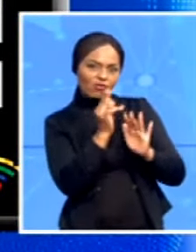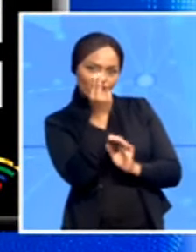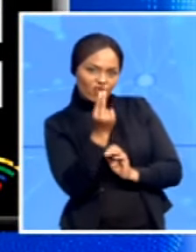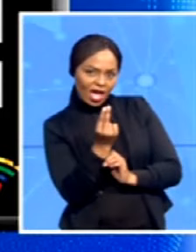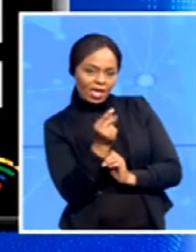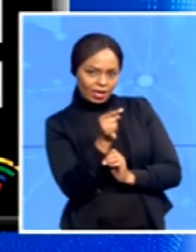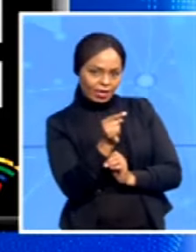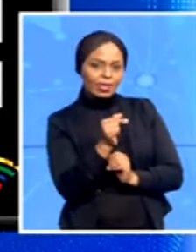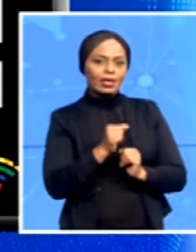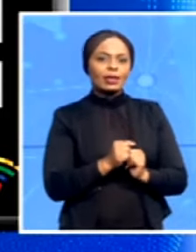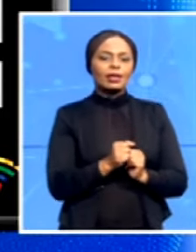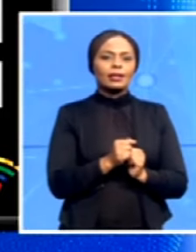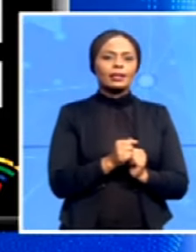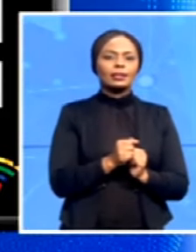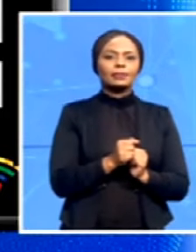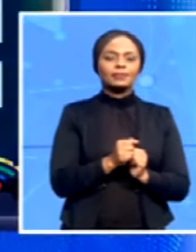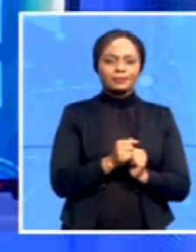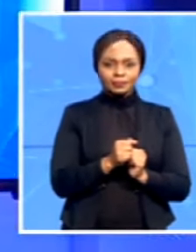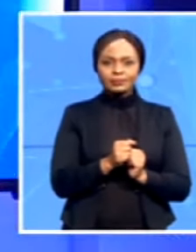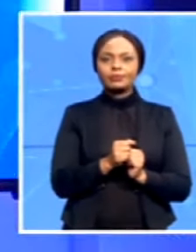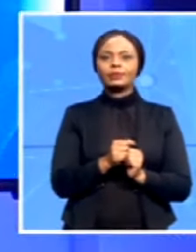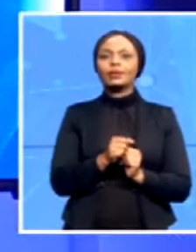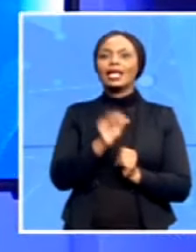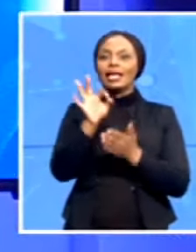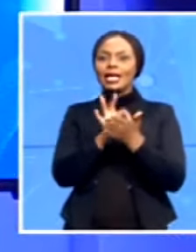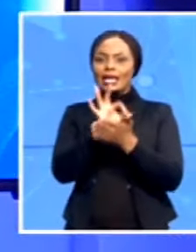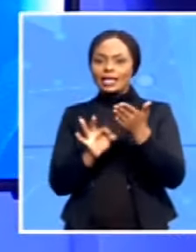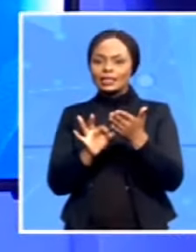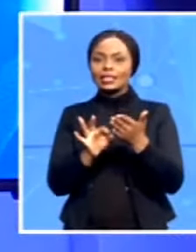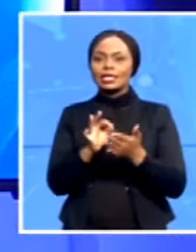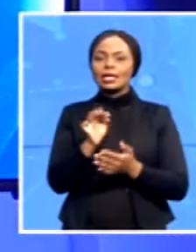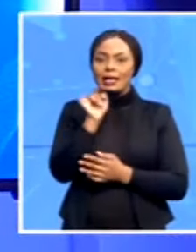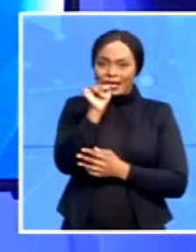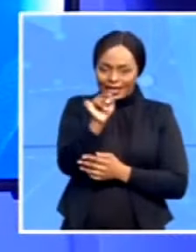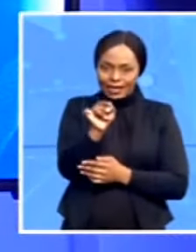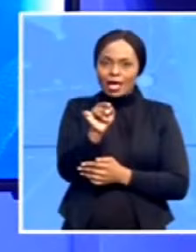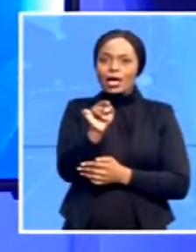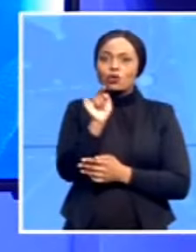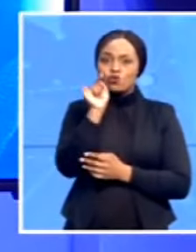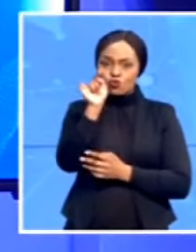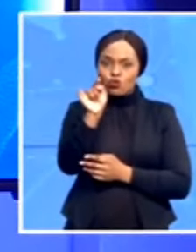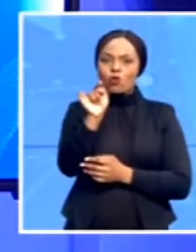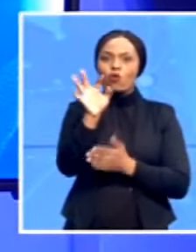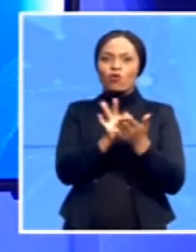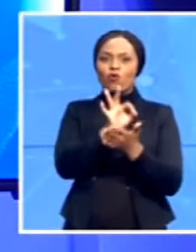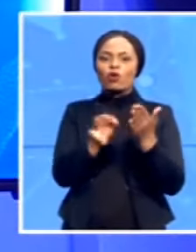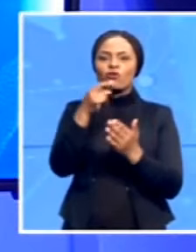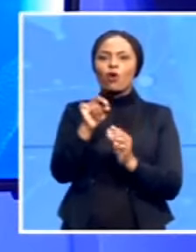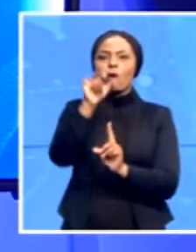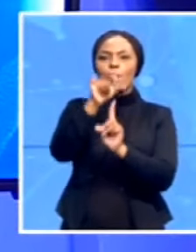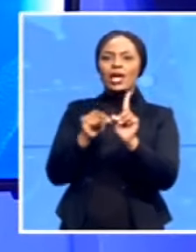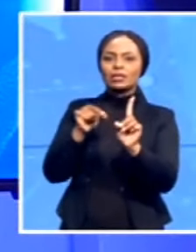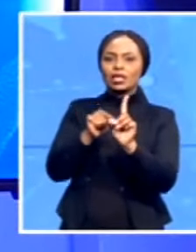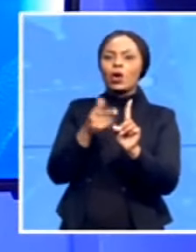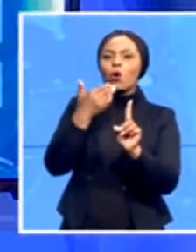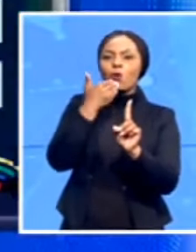well as that means that basically you will vote for the person that will act or speak on